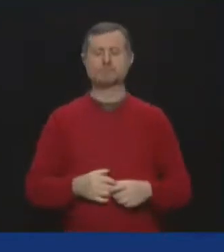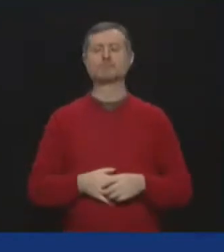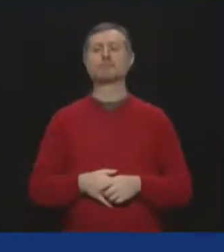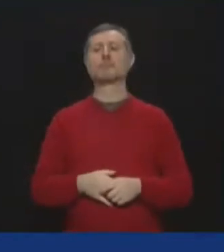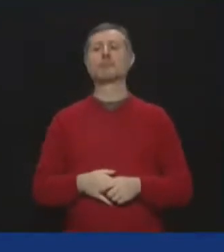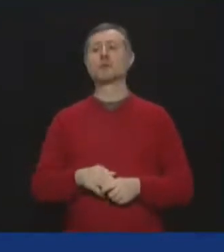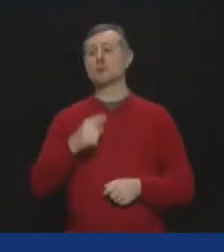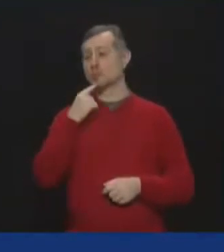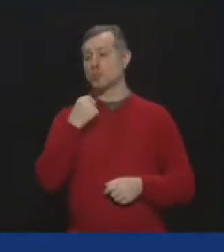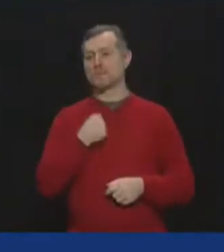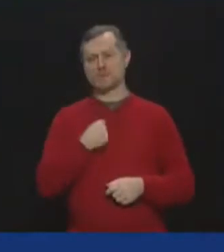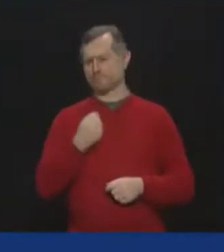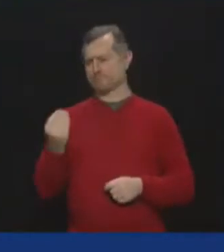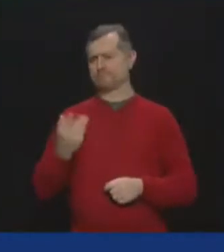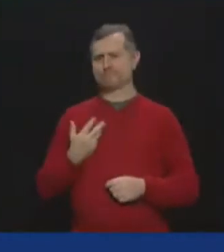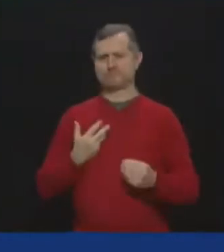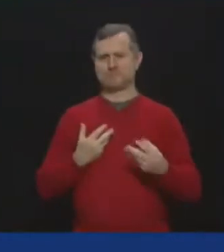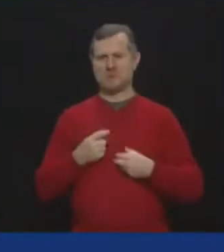seeking attention.